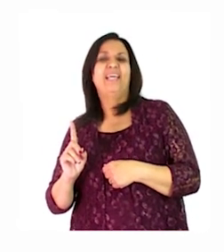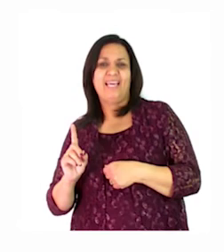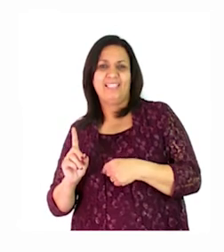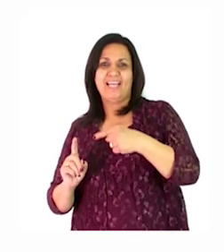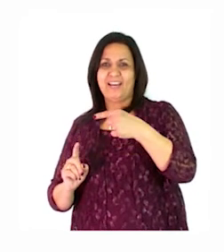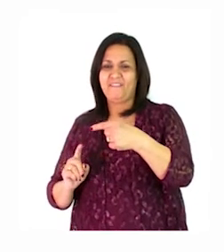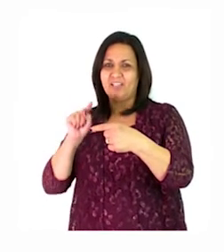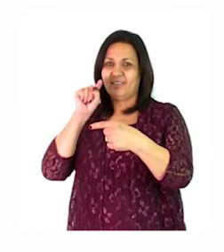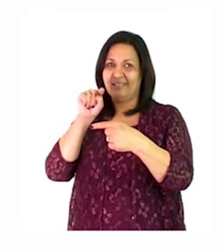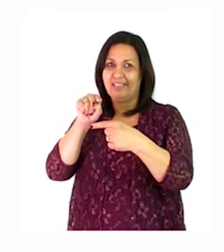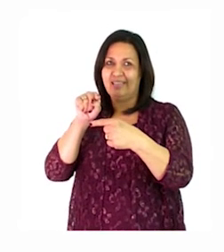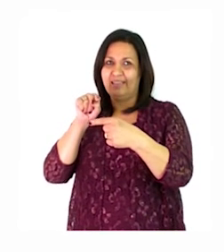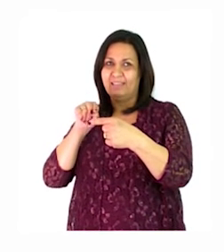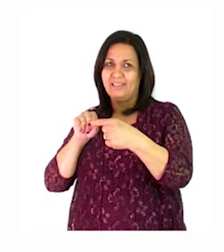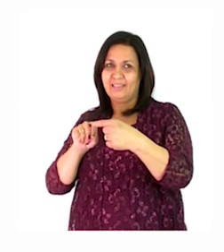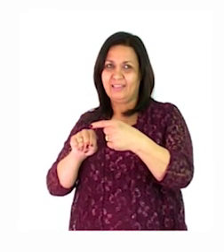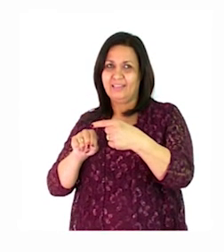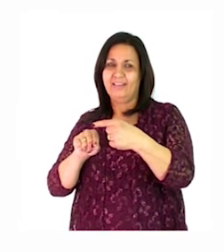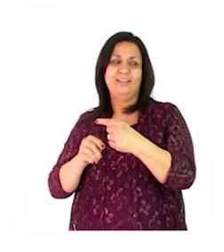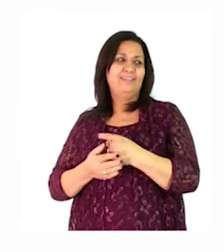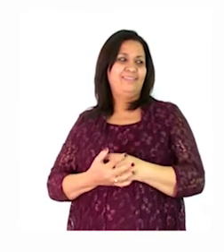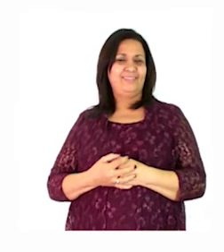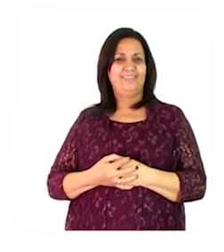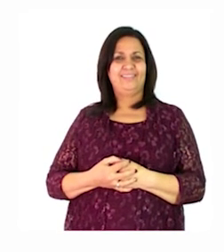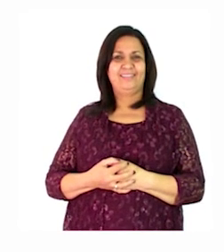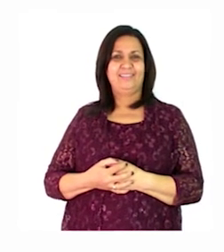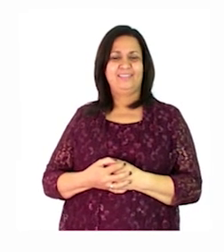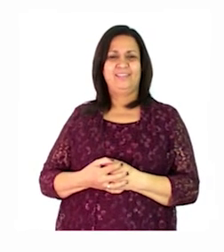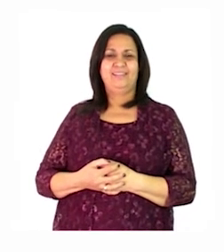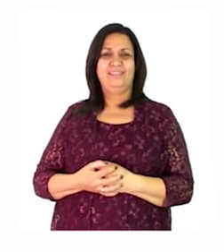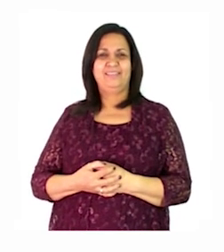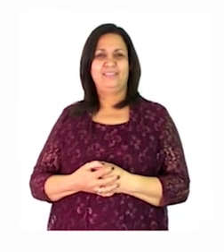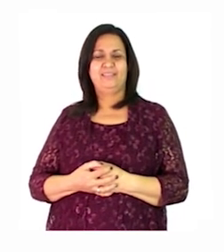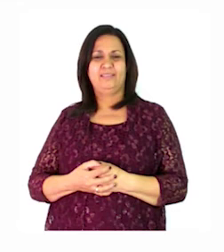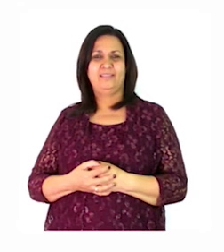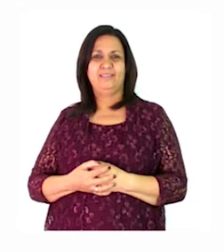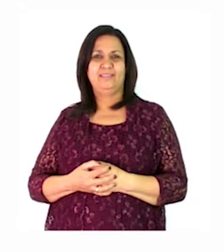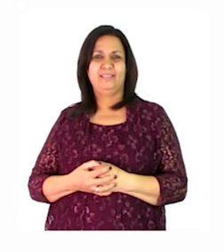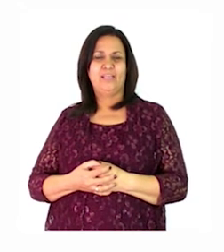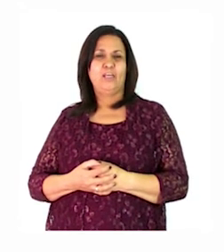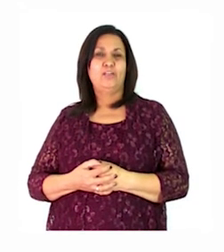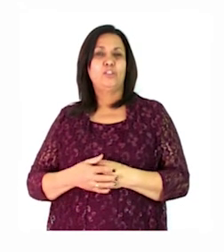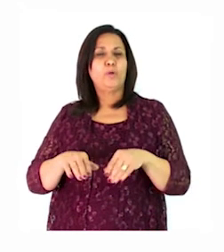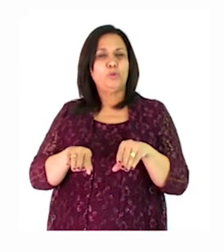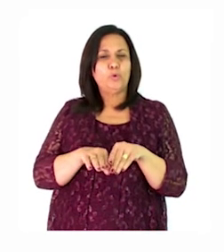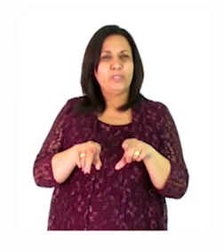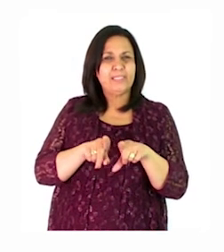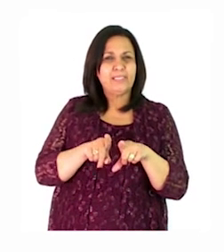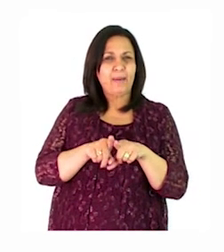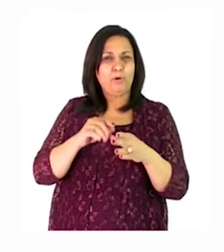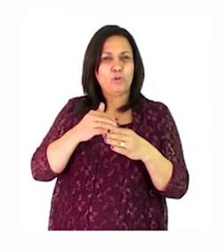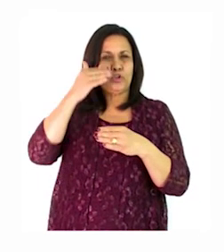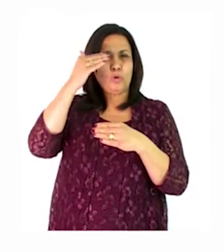division sign. Now let's do the same right on top of number